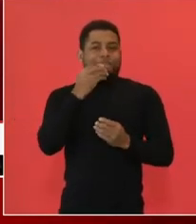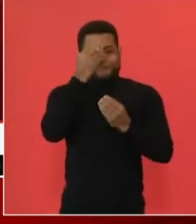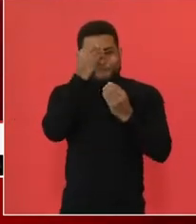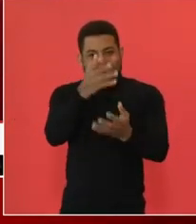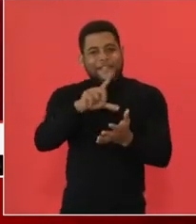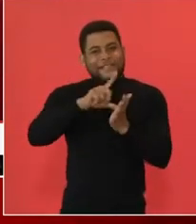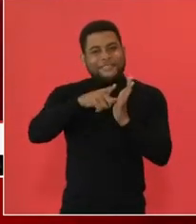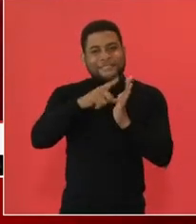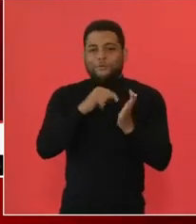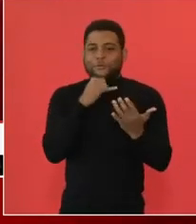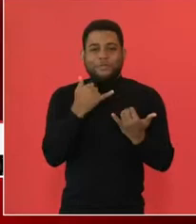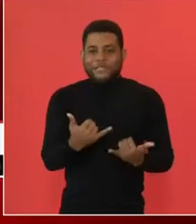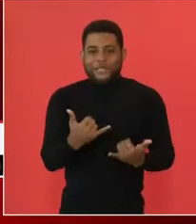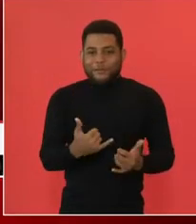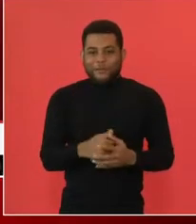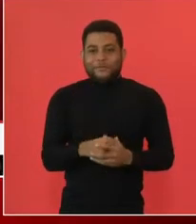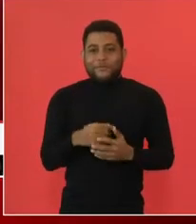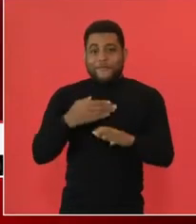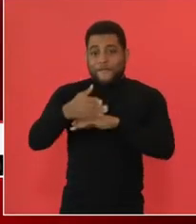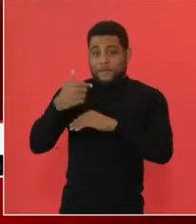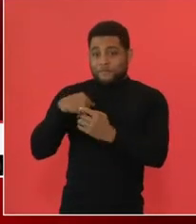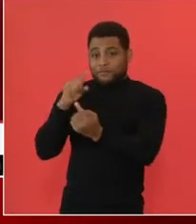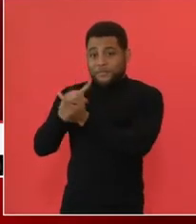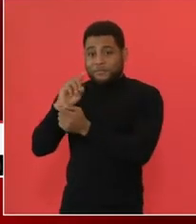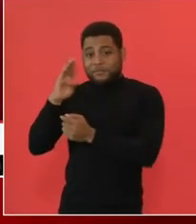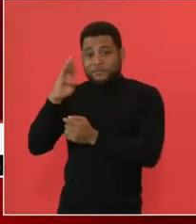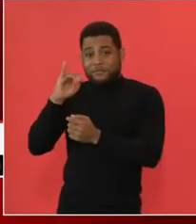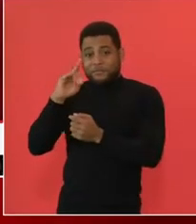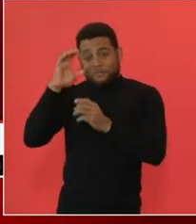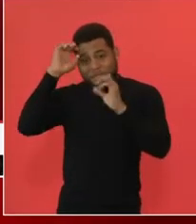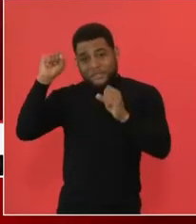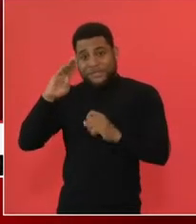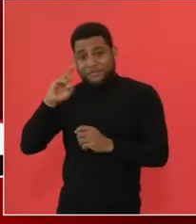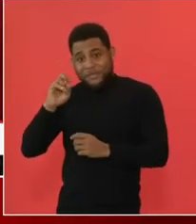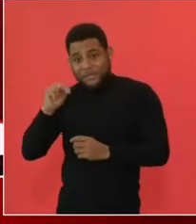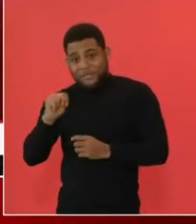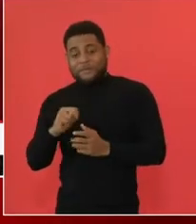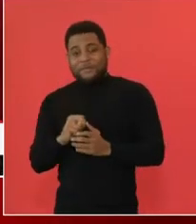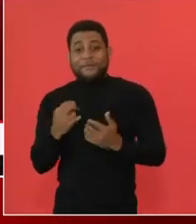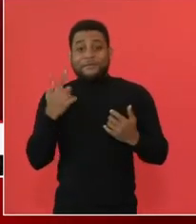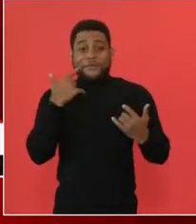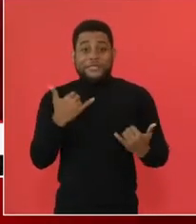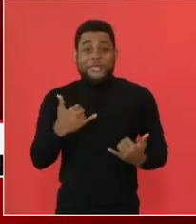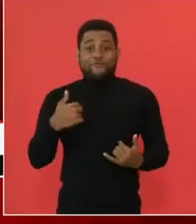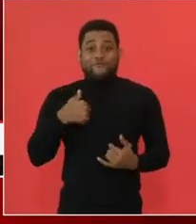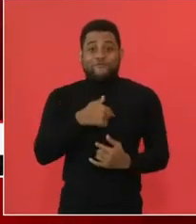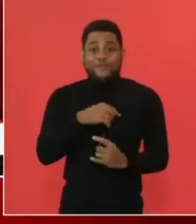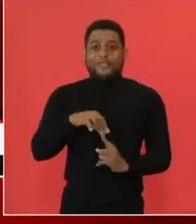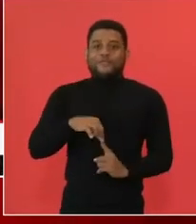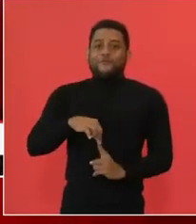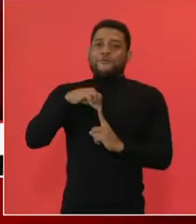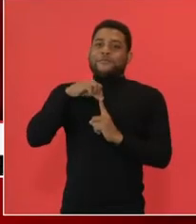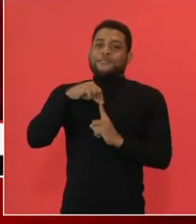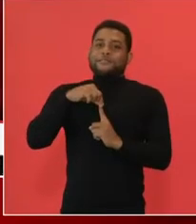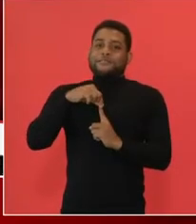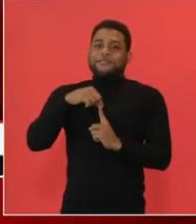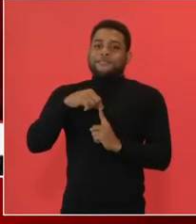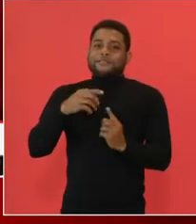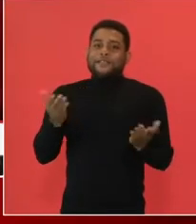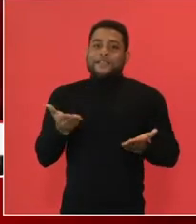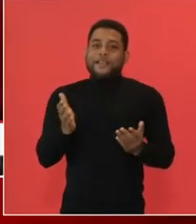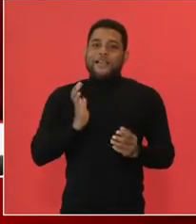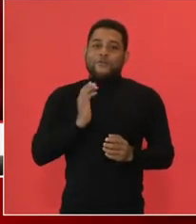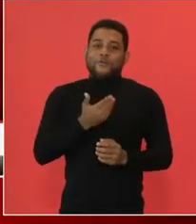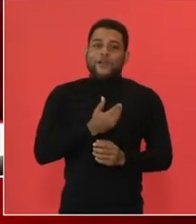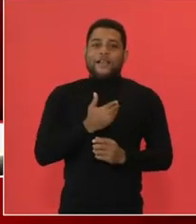that we are unique in the system, and the federal government plays an outsized role in our criminal justice system. So that is part